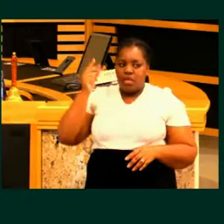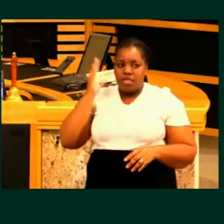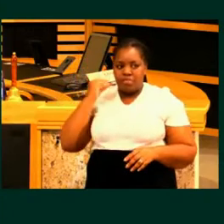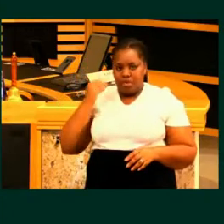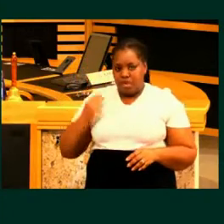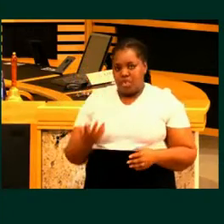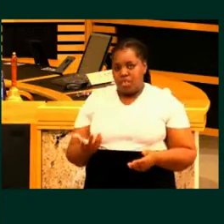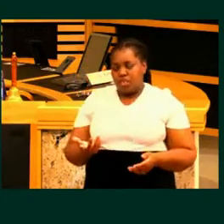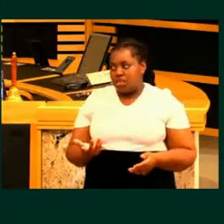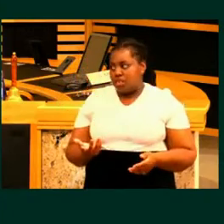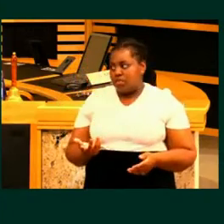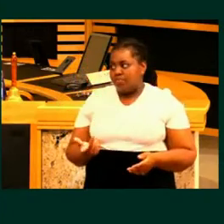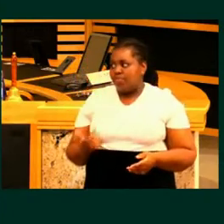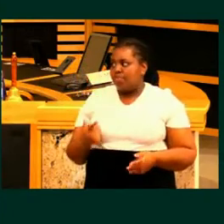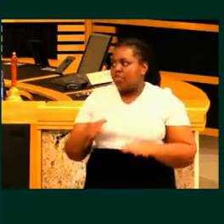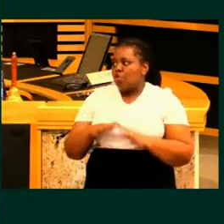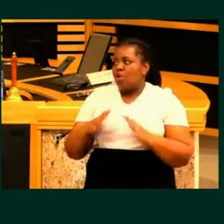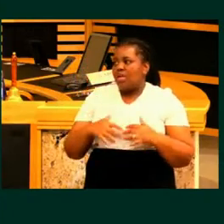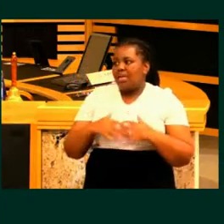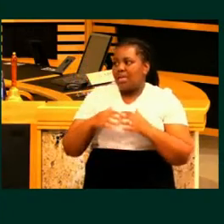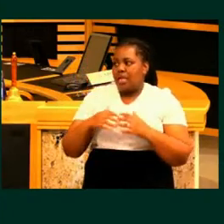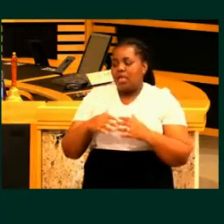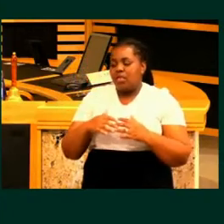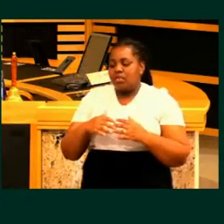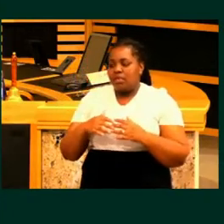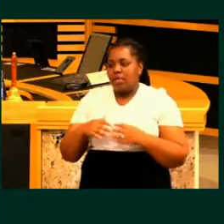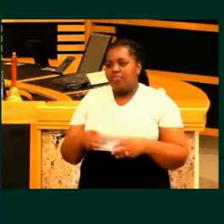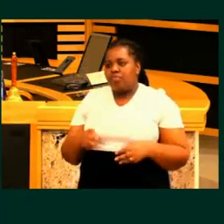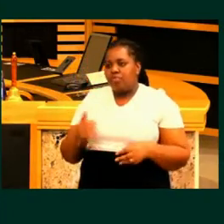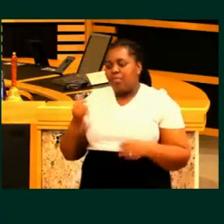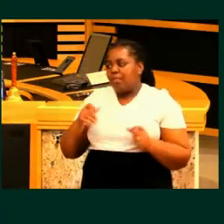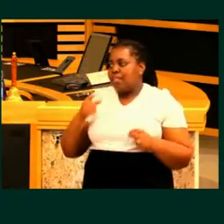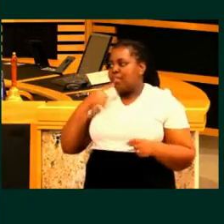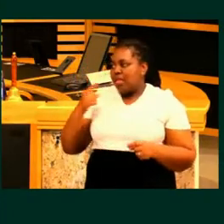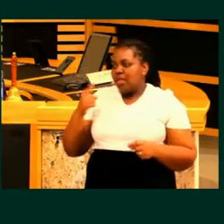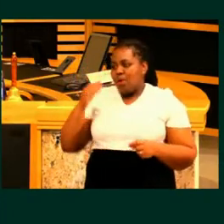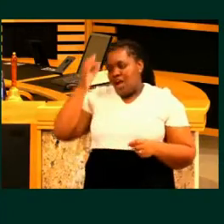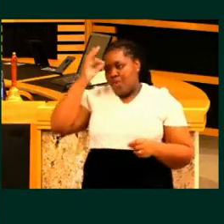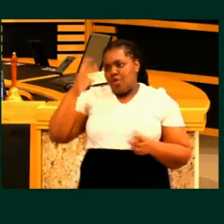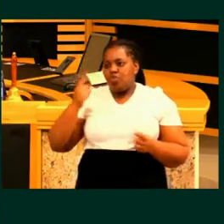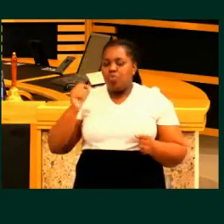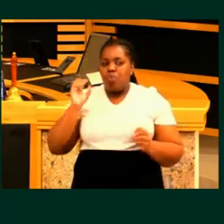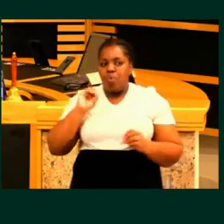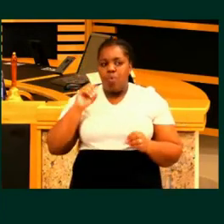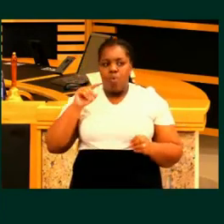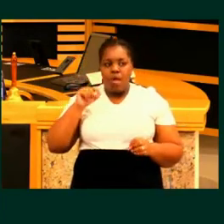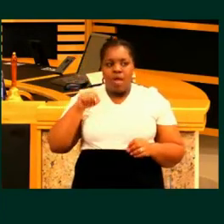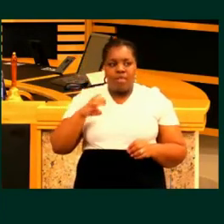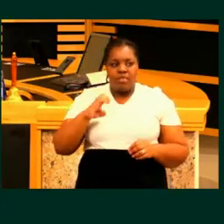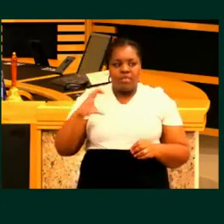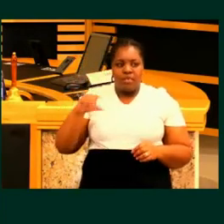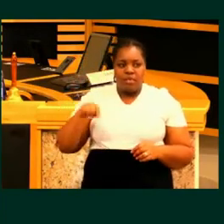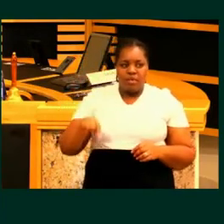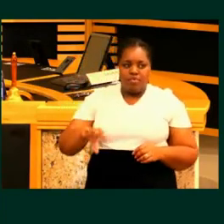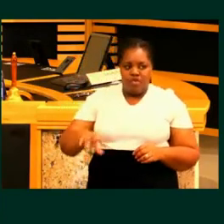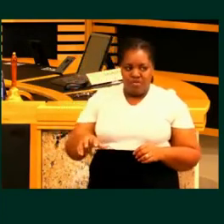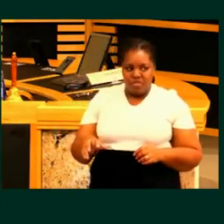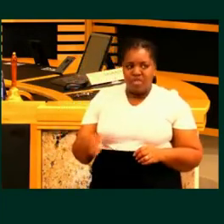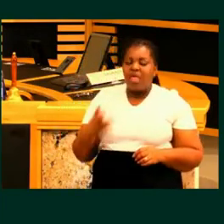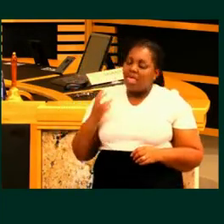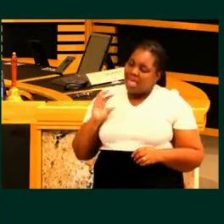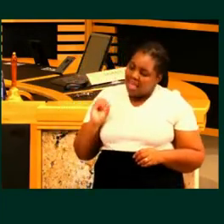experience so that we don't create an impression that government is doing nothing in the province of the Ean Cape there is